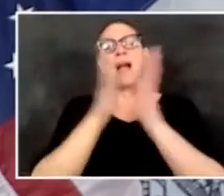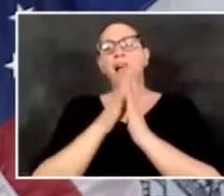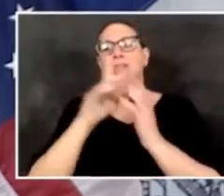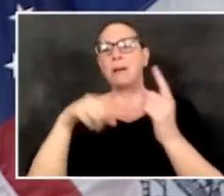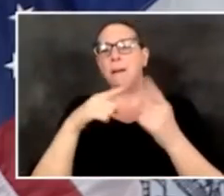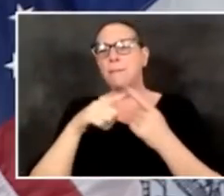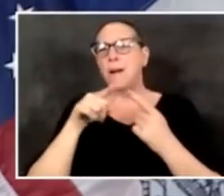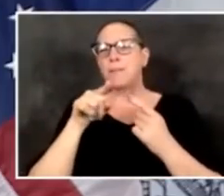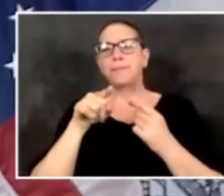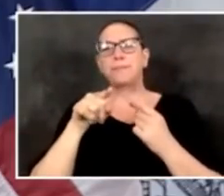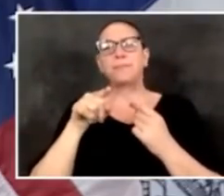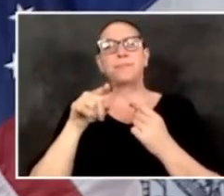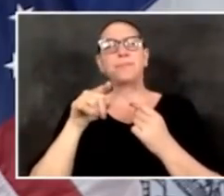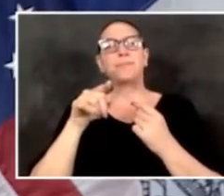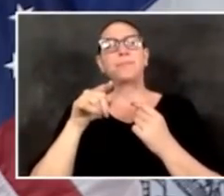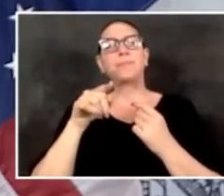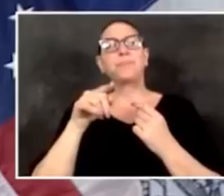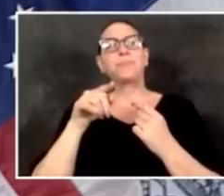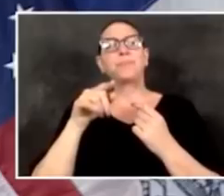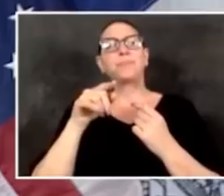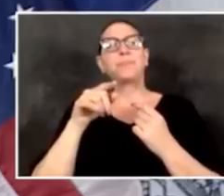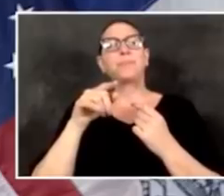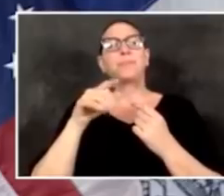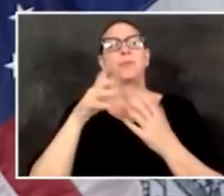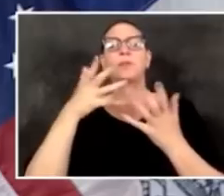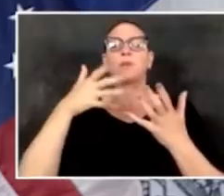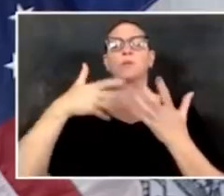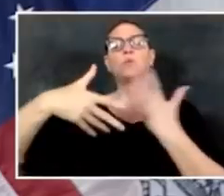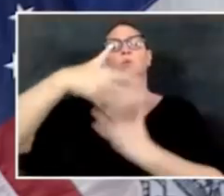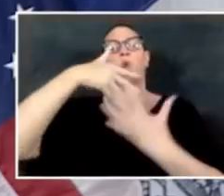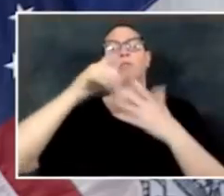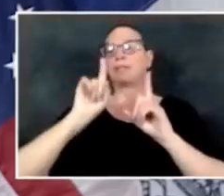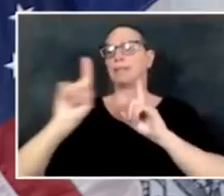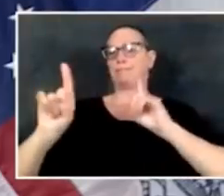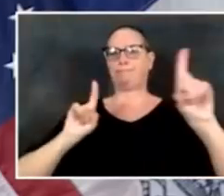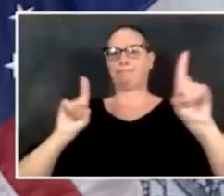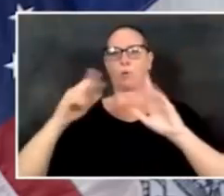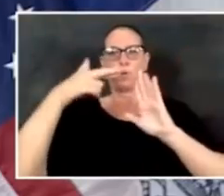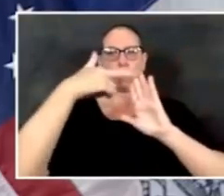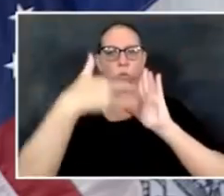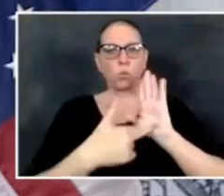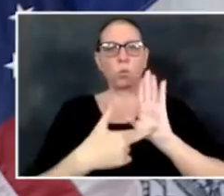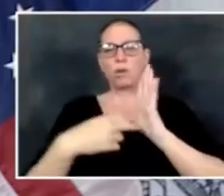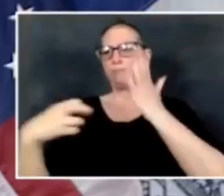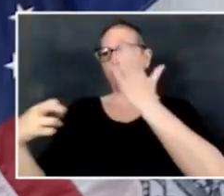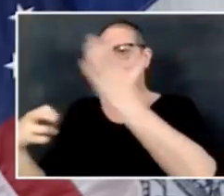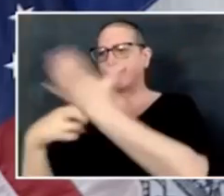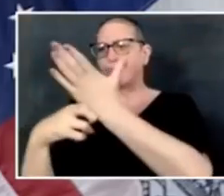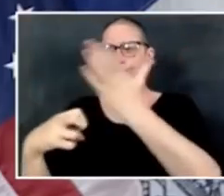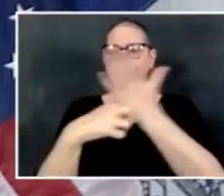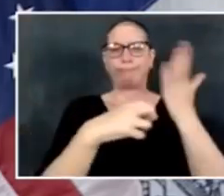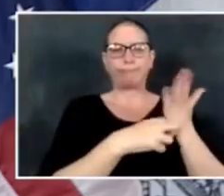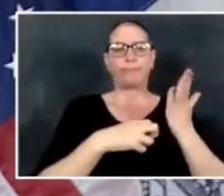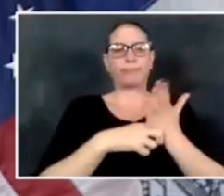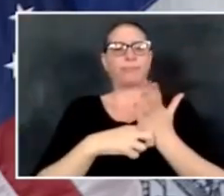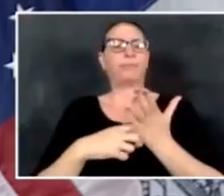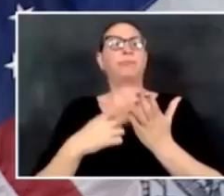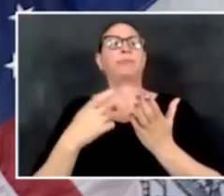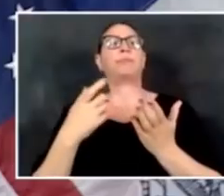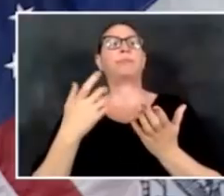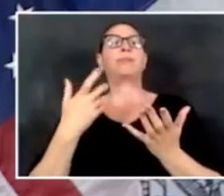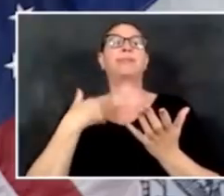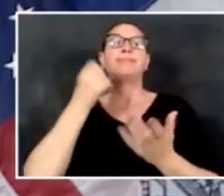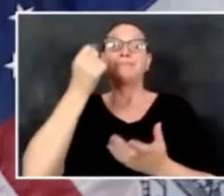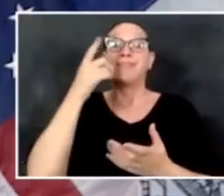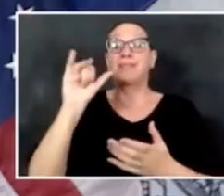the nature of social distancing enforcement, again, this one incident is troubling, but there's been